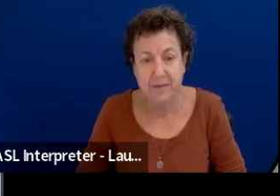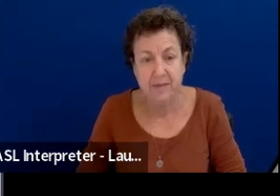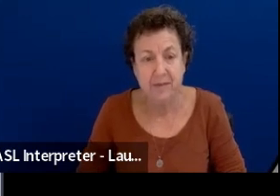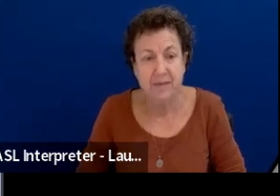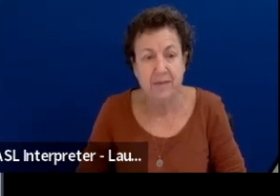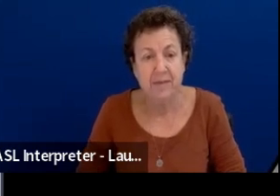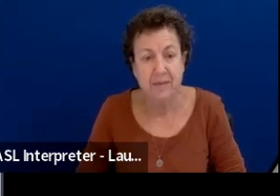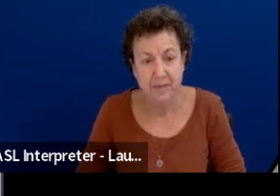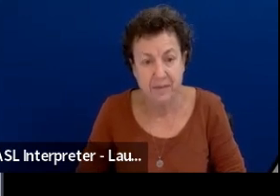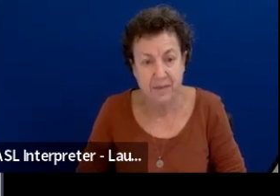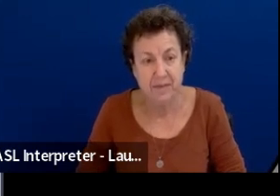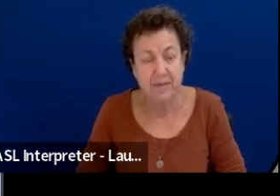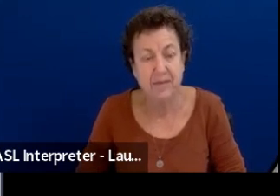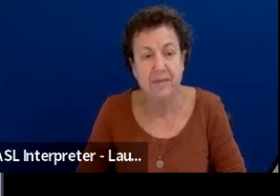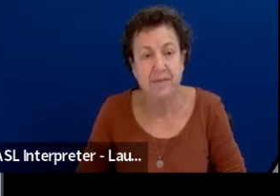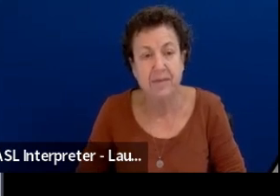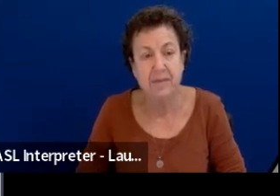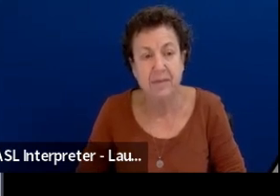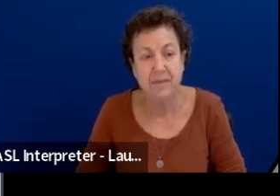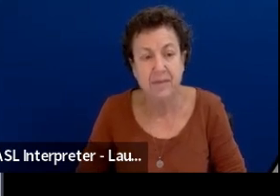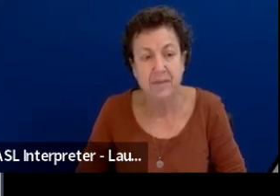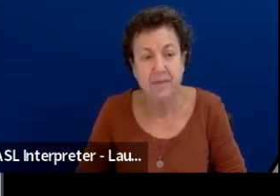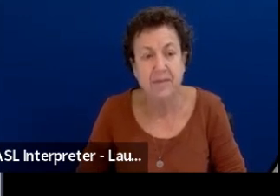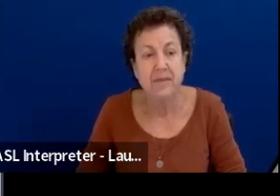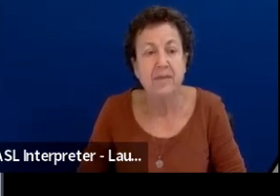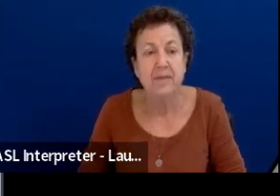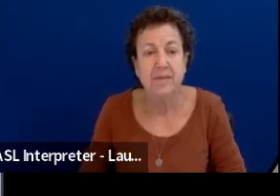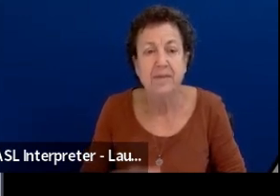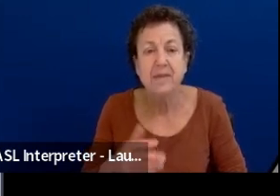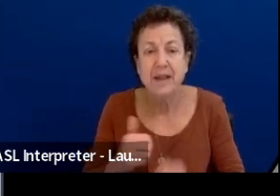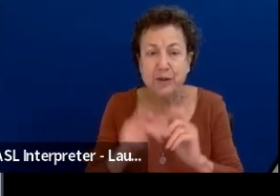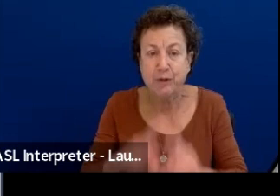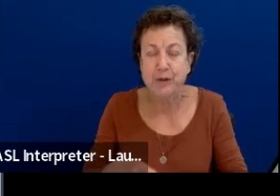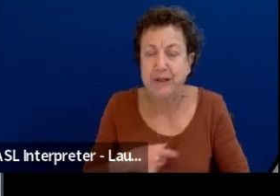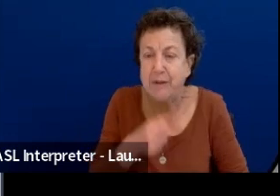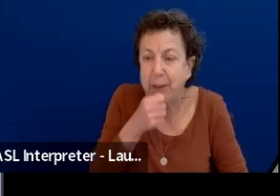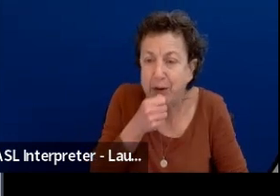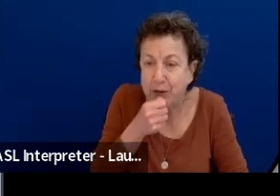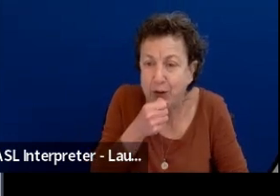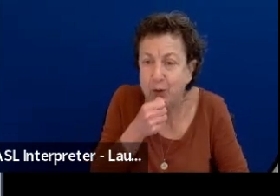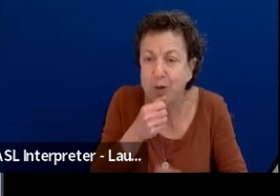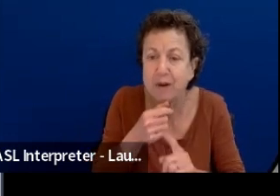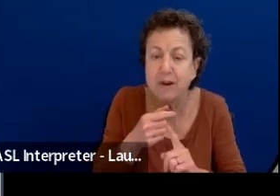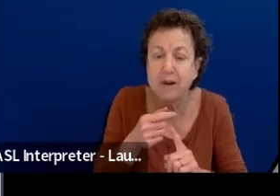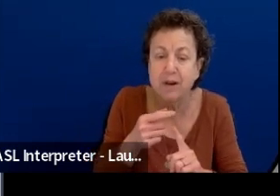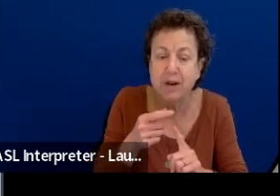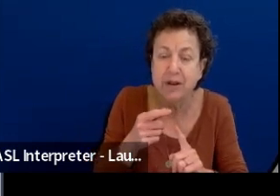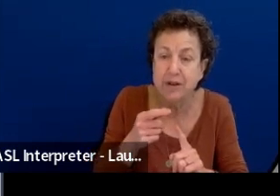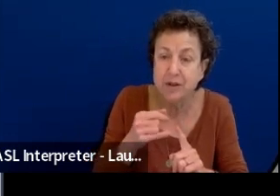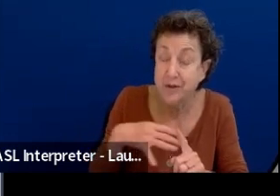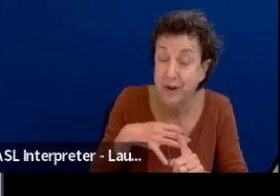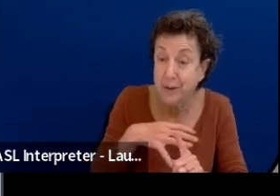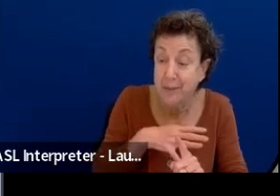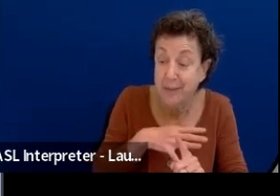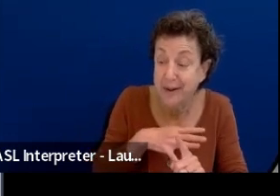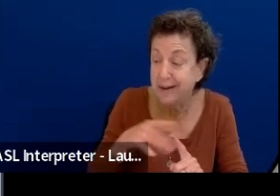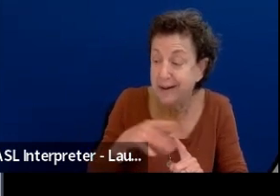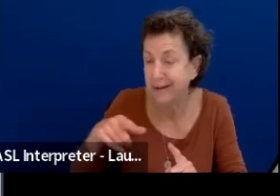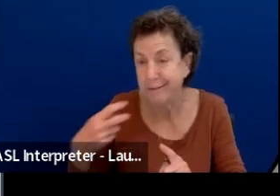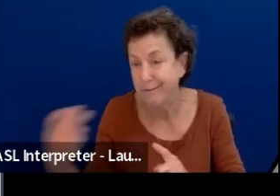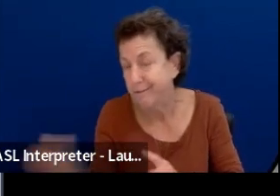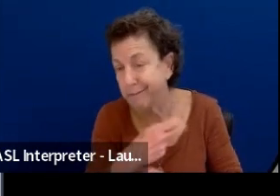we can see the committee. Everybody's got a microphone. So if the committee has